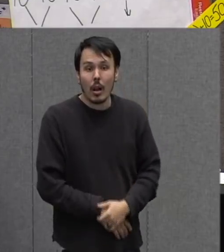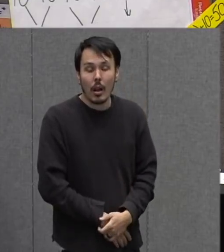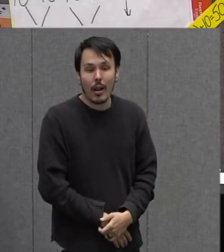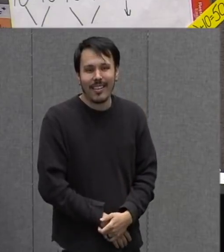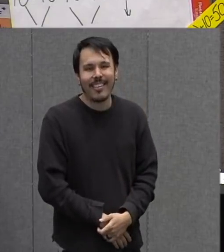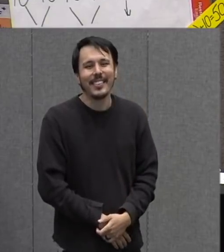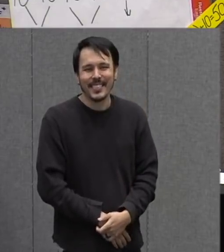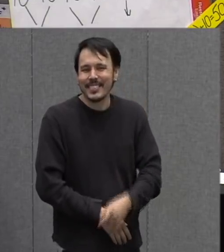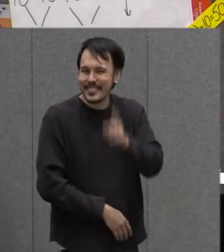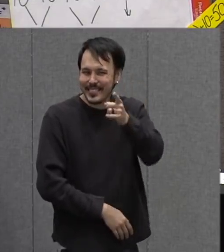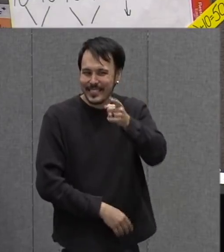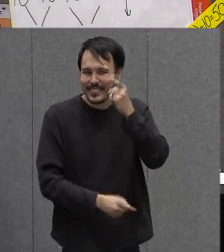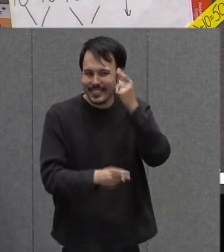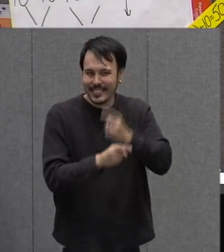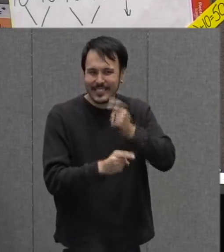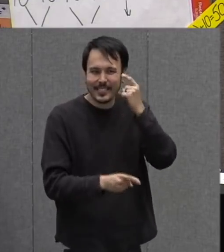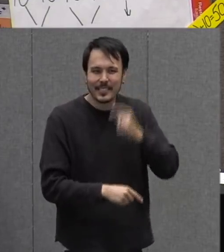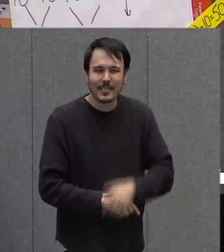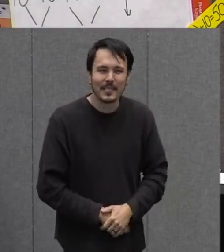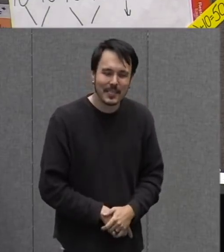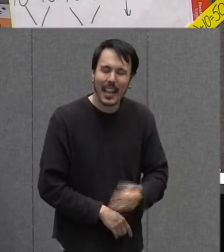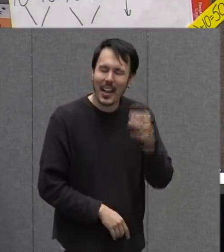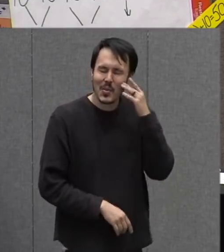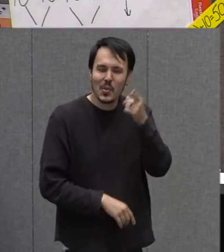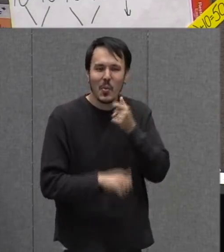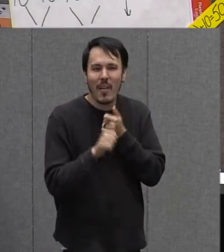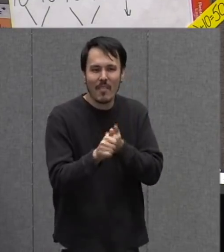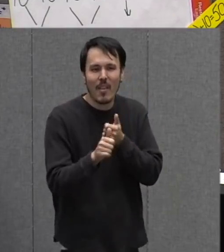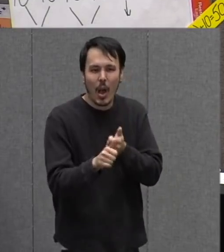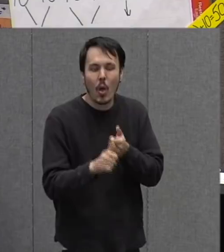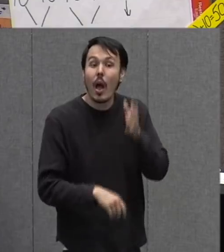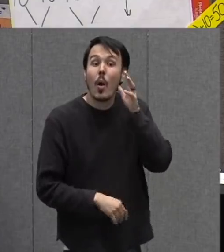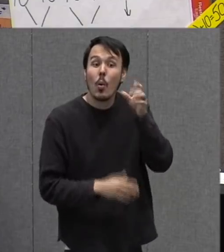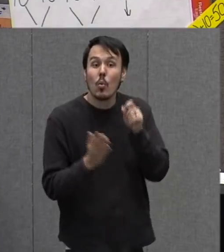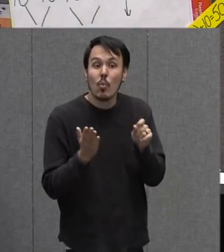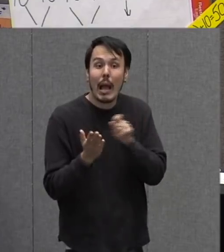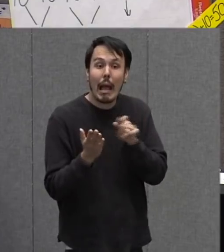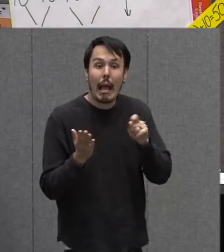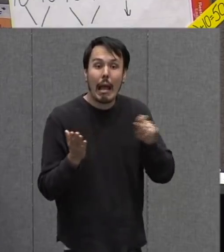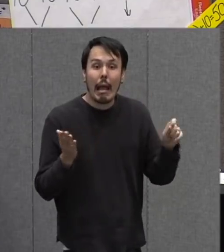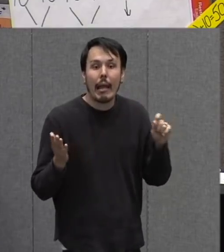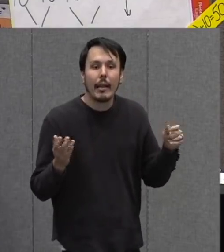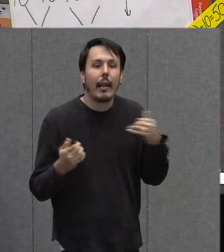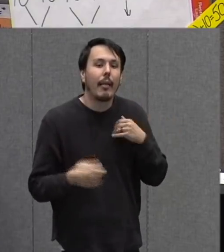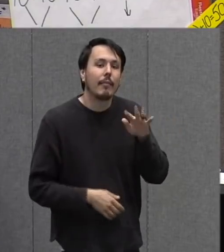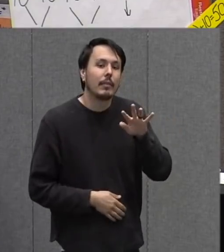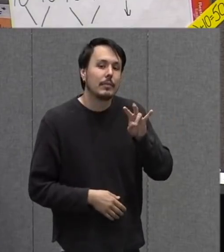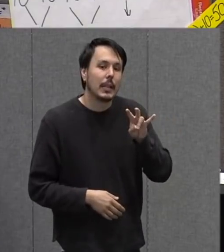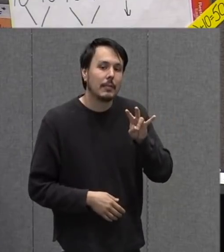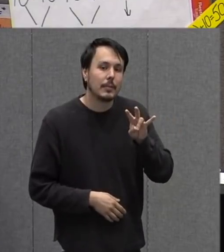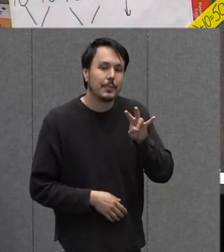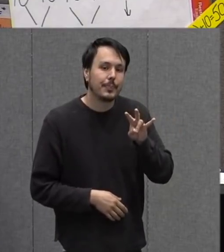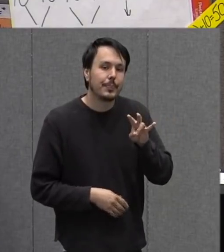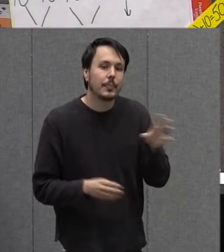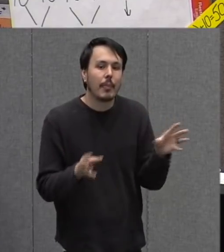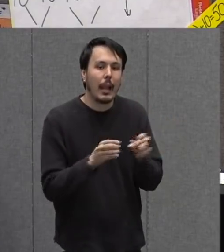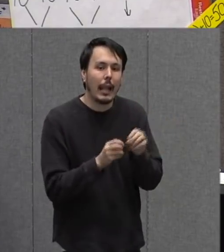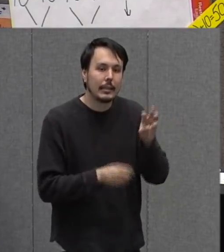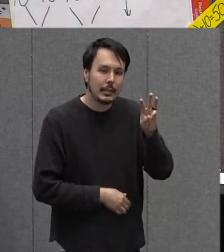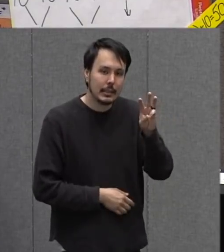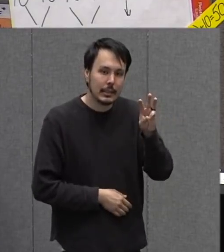I knew it. I knew you guys are following along. So I'm going to write over here. So I have my 57, I have my